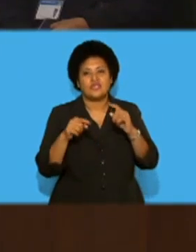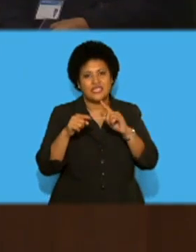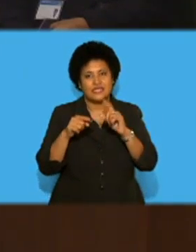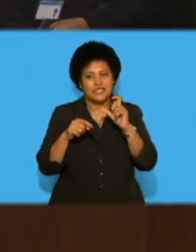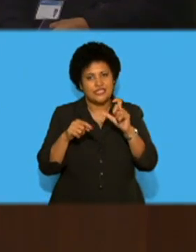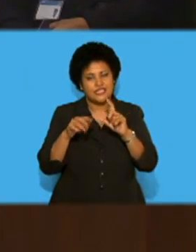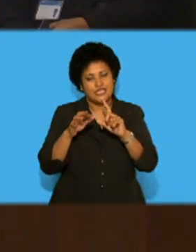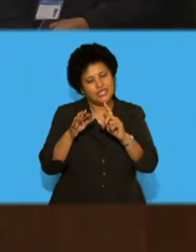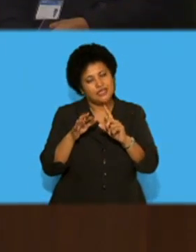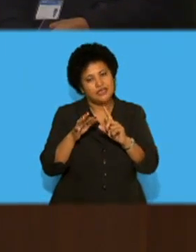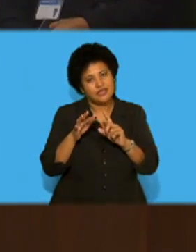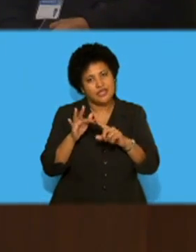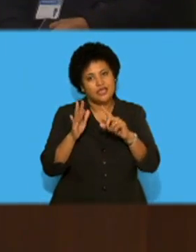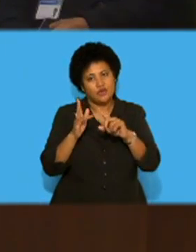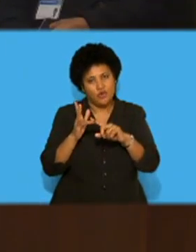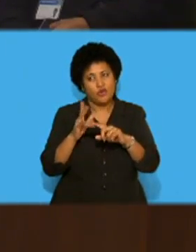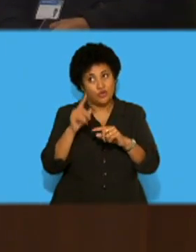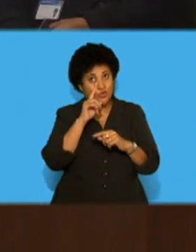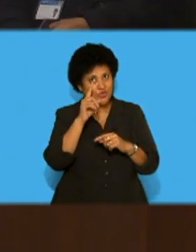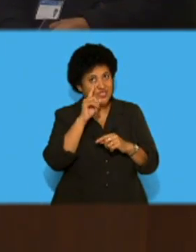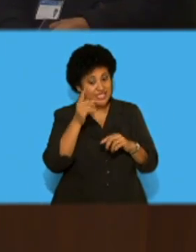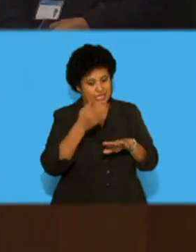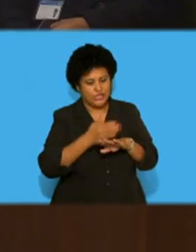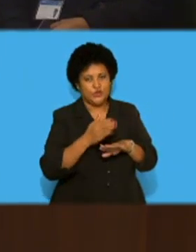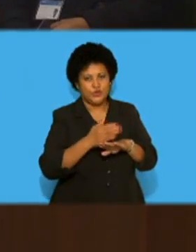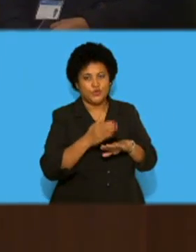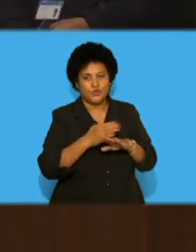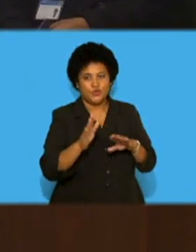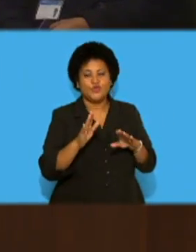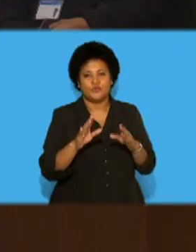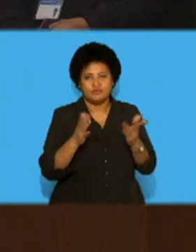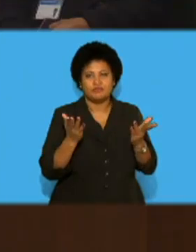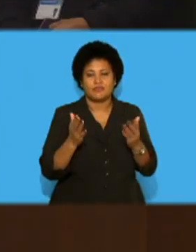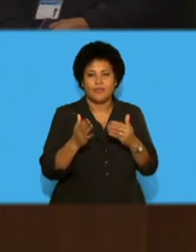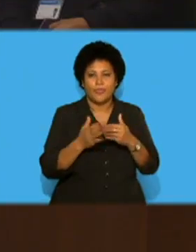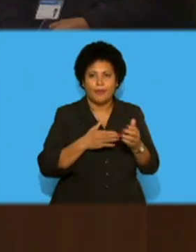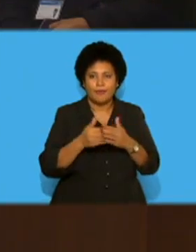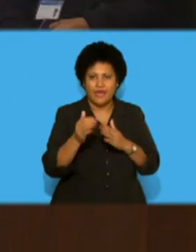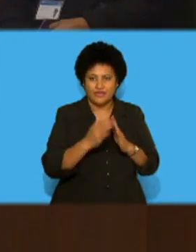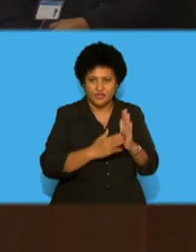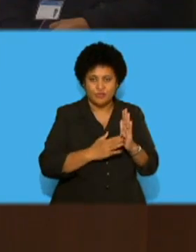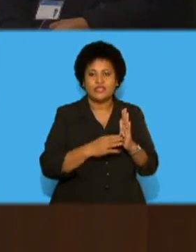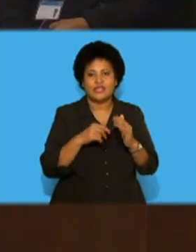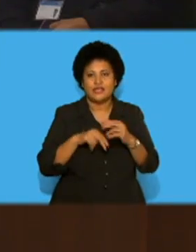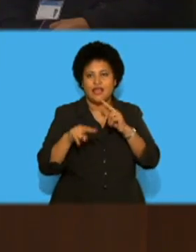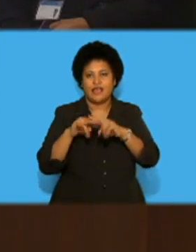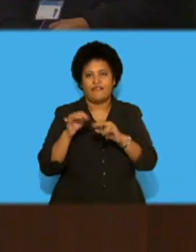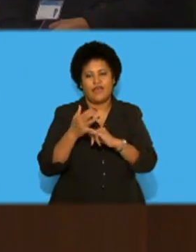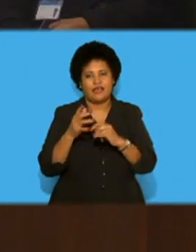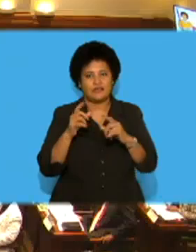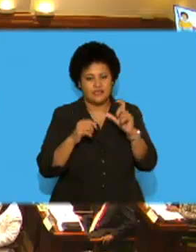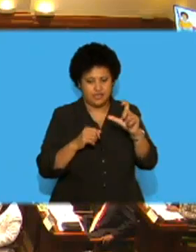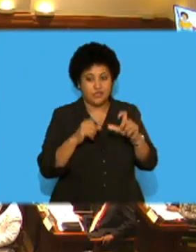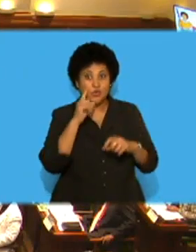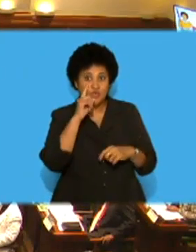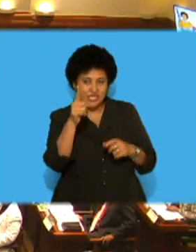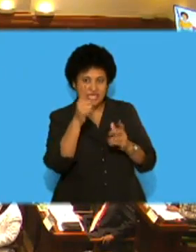see, Madam Speaker, the strides and the announcements we'll be making, not just in the budget, in the next year to come, Madam Speaker. Thank you.